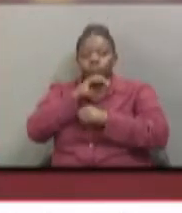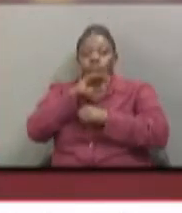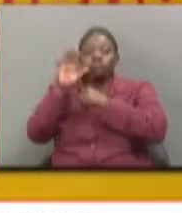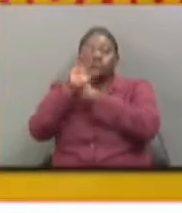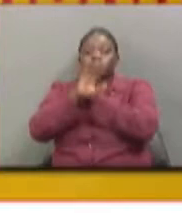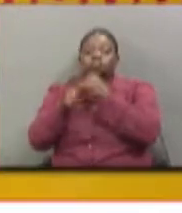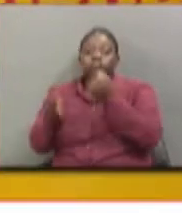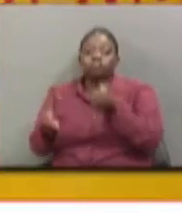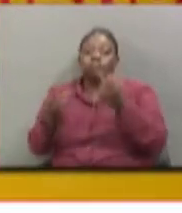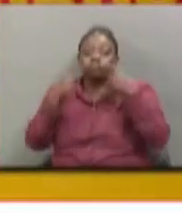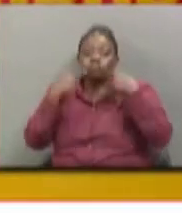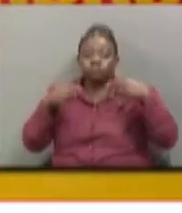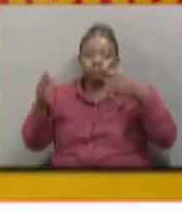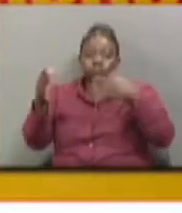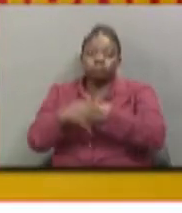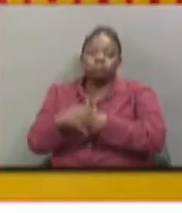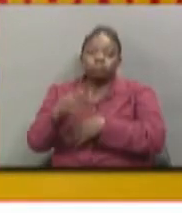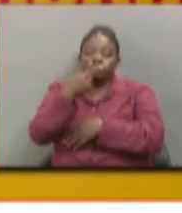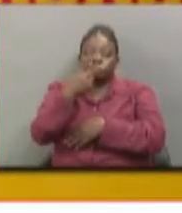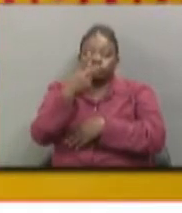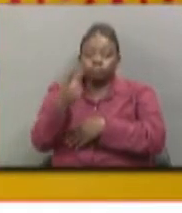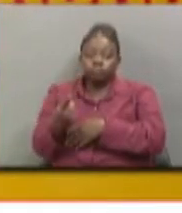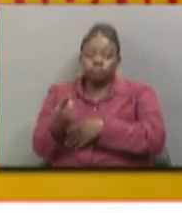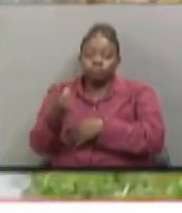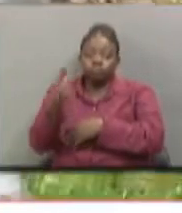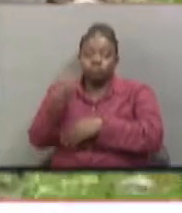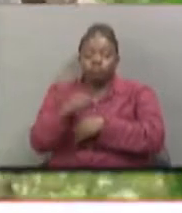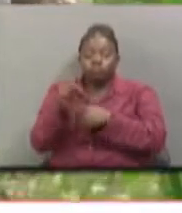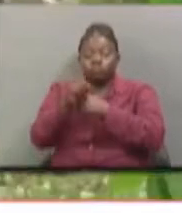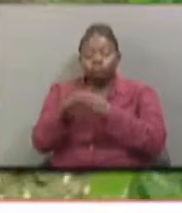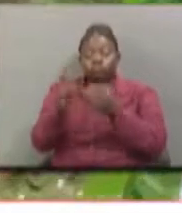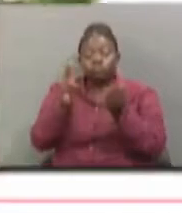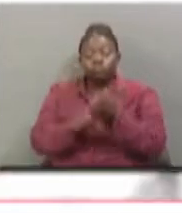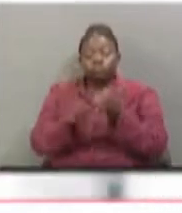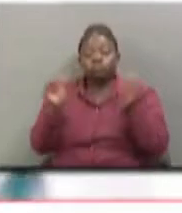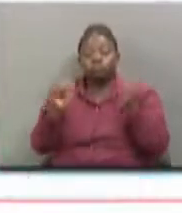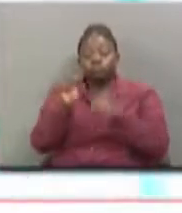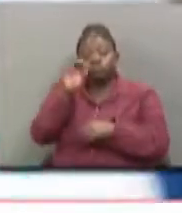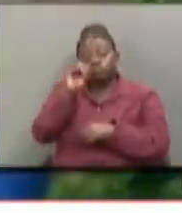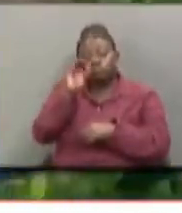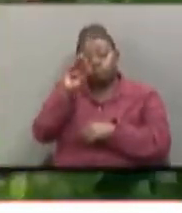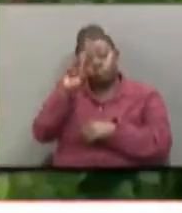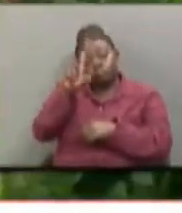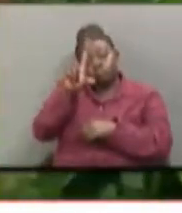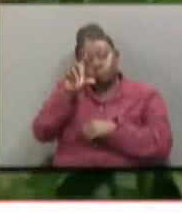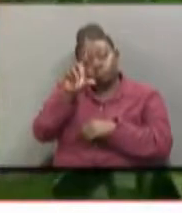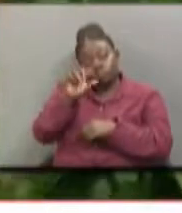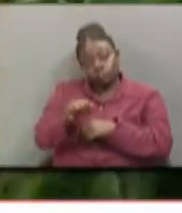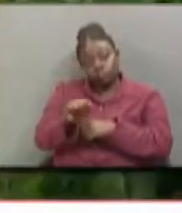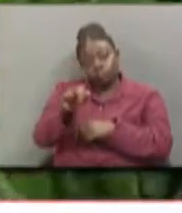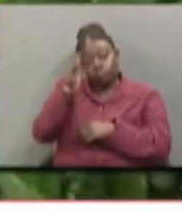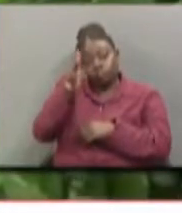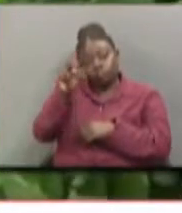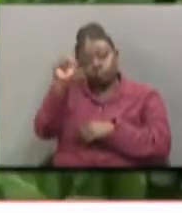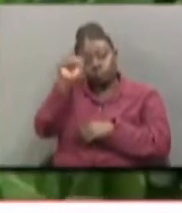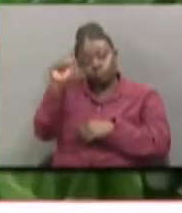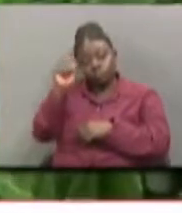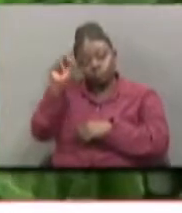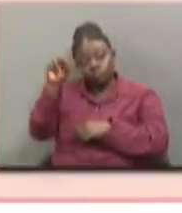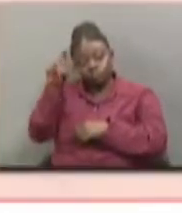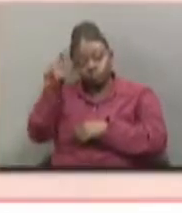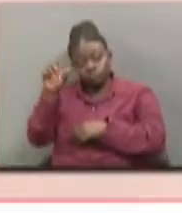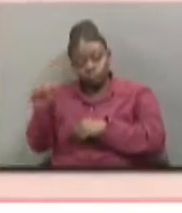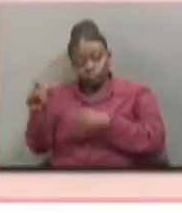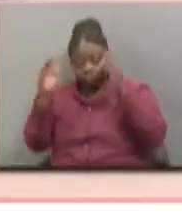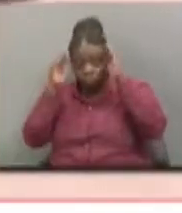eggwanga yalangiridde omuggalo gwa nnaku 21 ku disitulikiti ezaazuulibwamu obulwadde bwa Ebola okuli eye Mubende ne Kasanda, ng'eno abantu baagaaniddwa okutambula